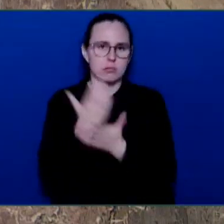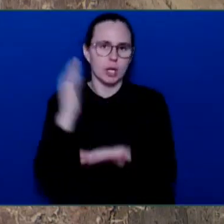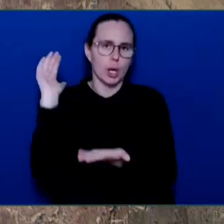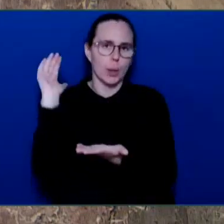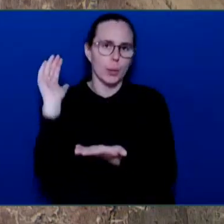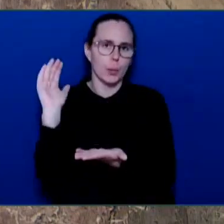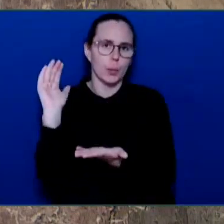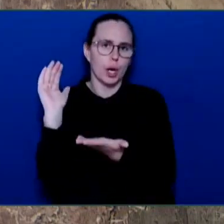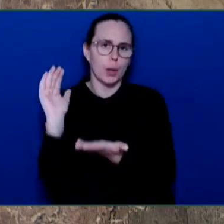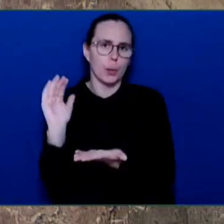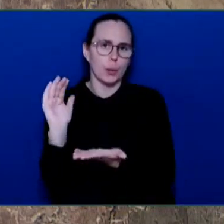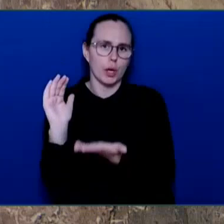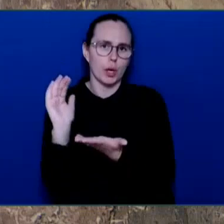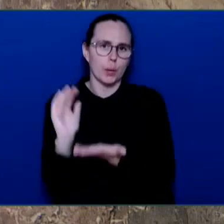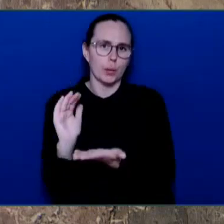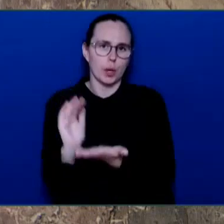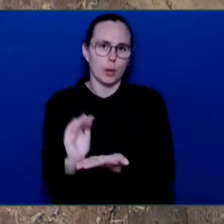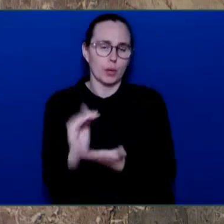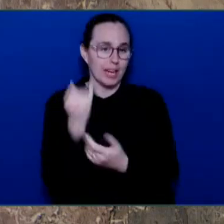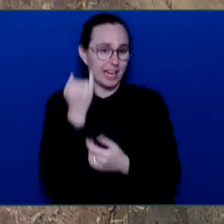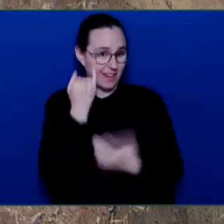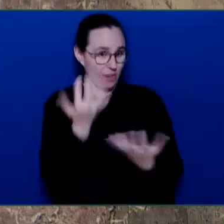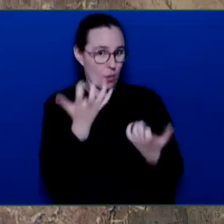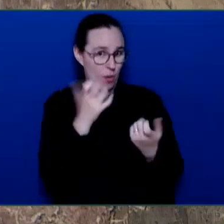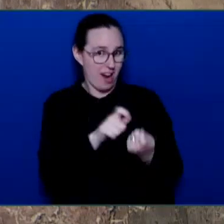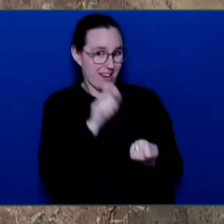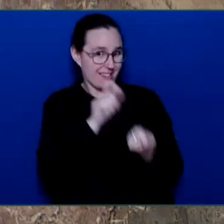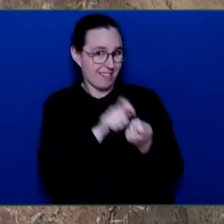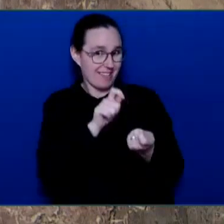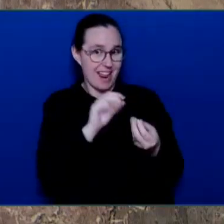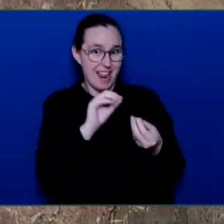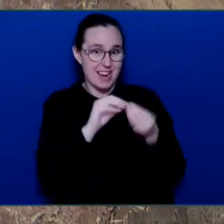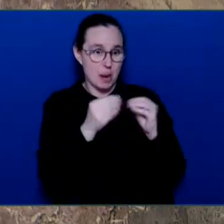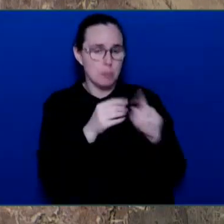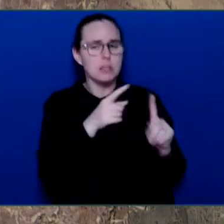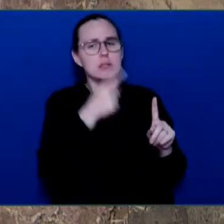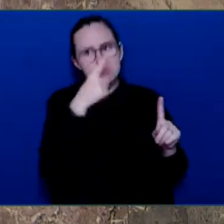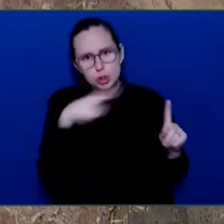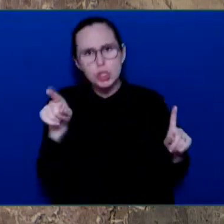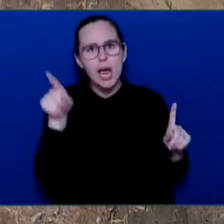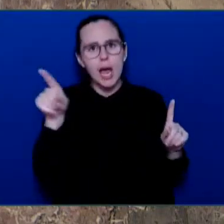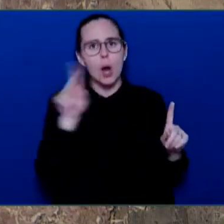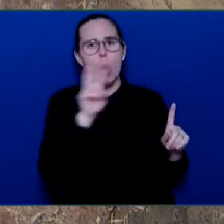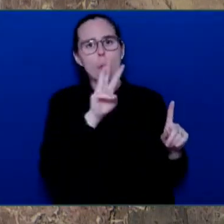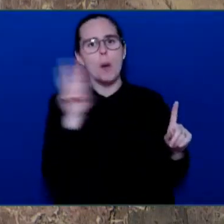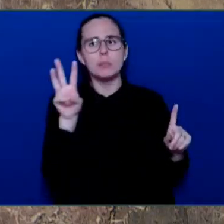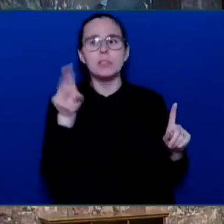member access the Clean BC website, where we provide transparent information for all British